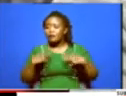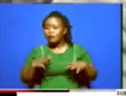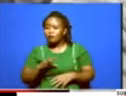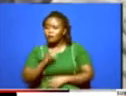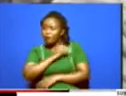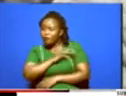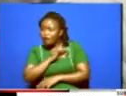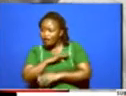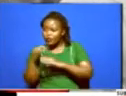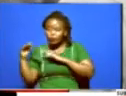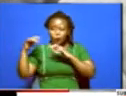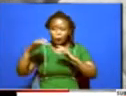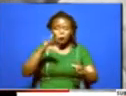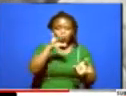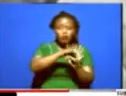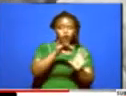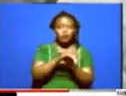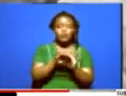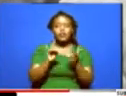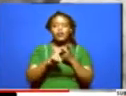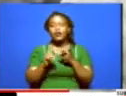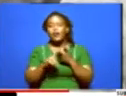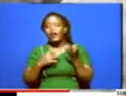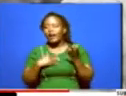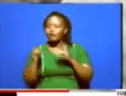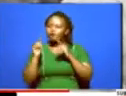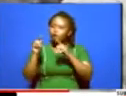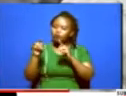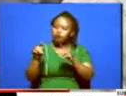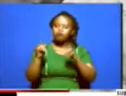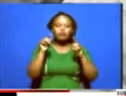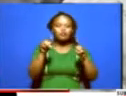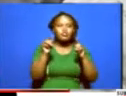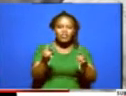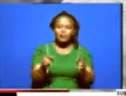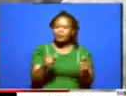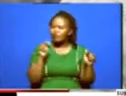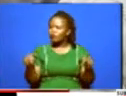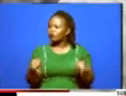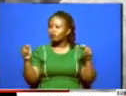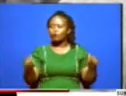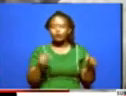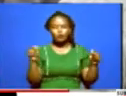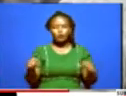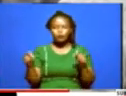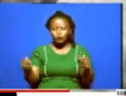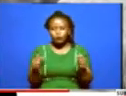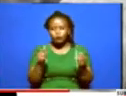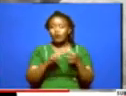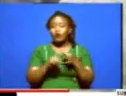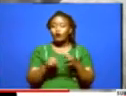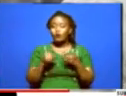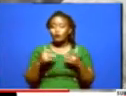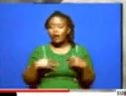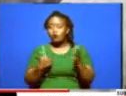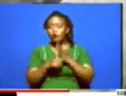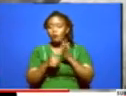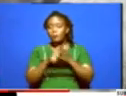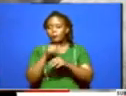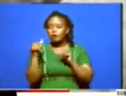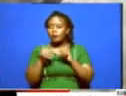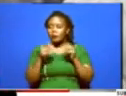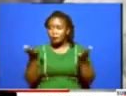call incitement to violence. There is also the issues to do with our